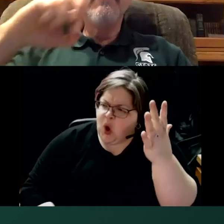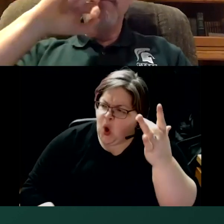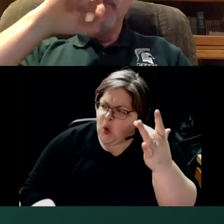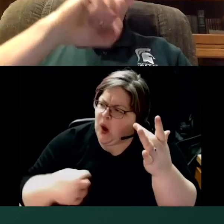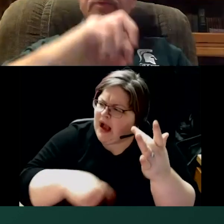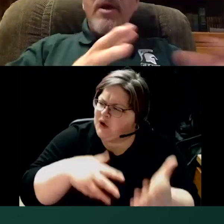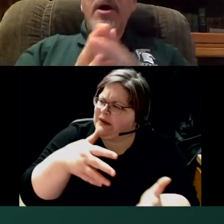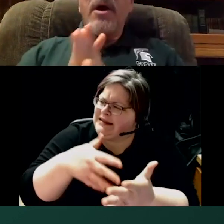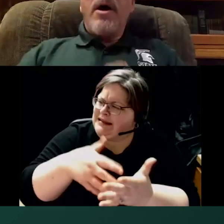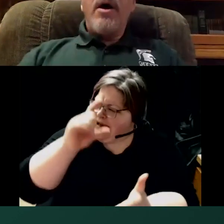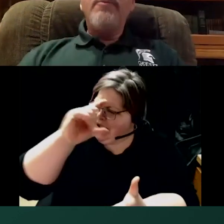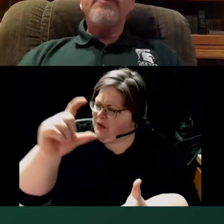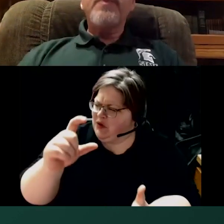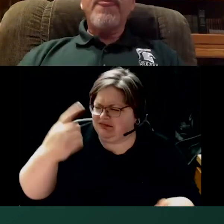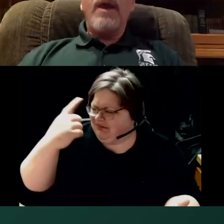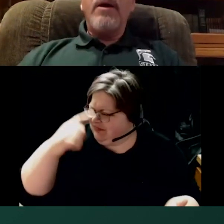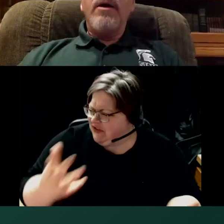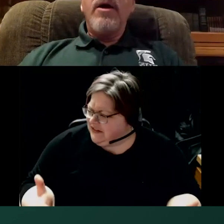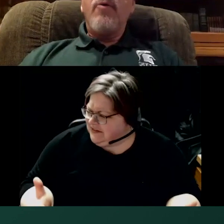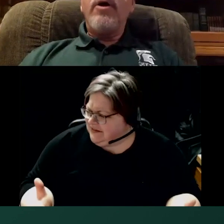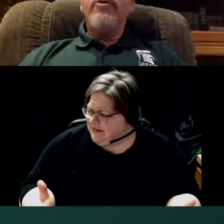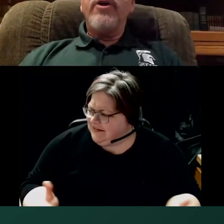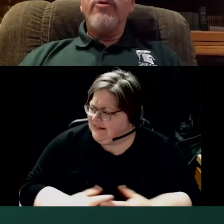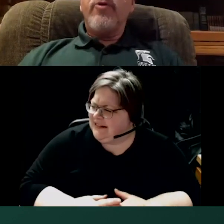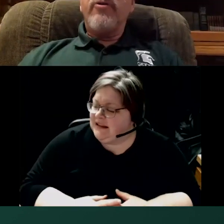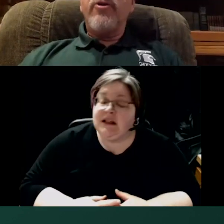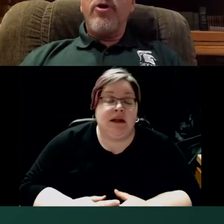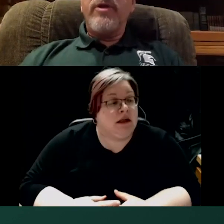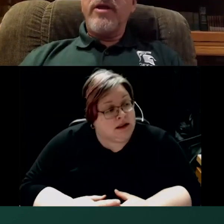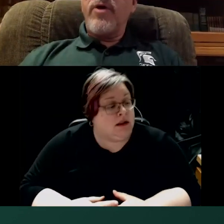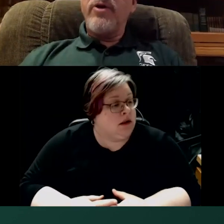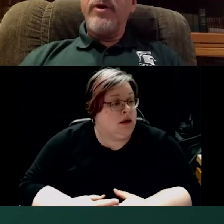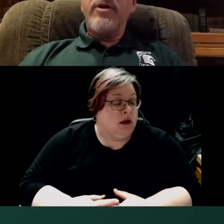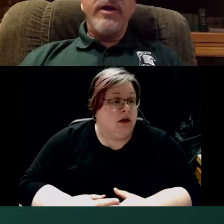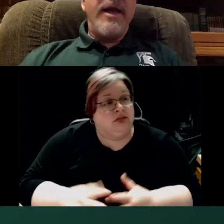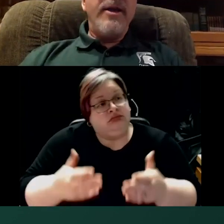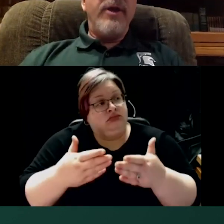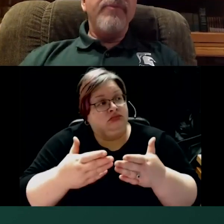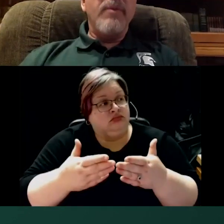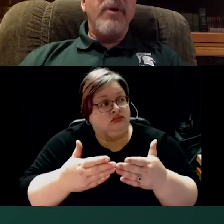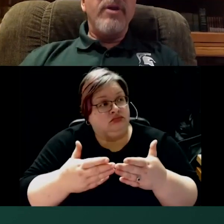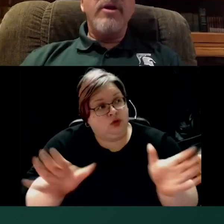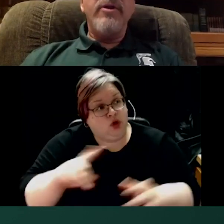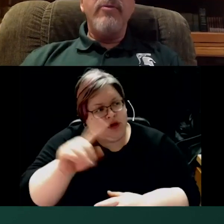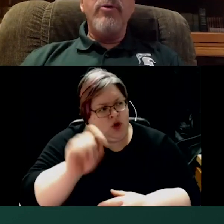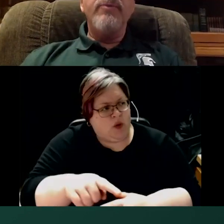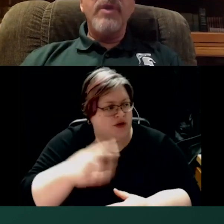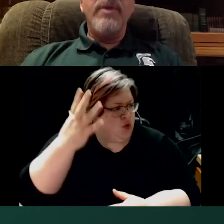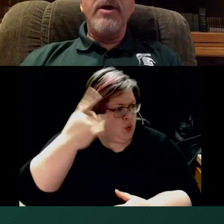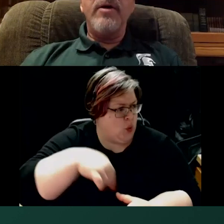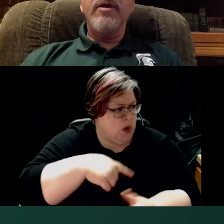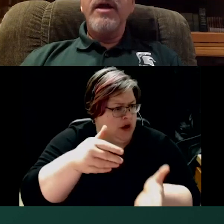moon? Um, well, the general question could always ask, why do we study anything? But we study the